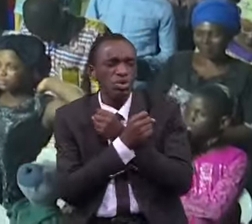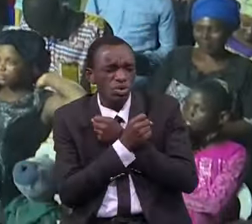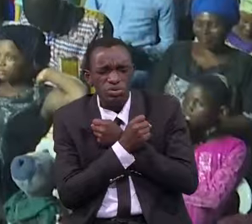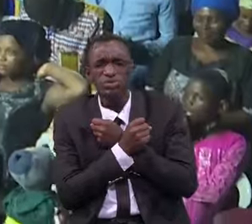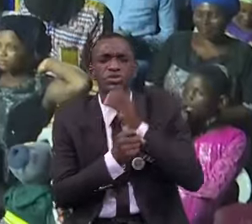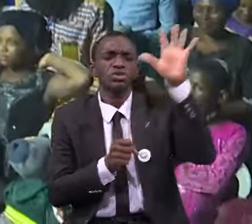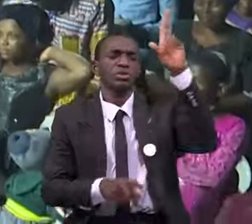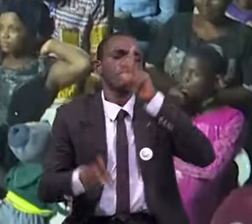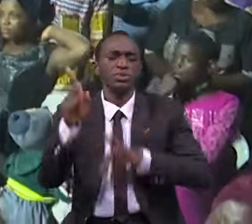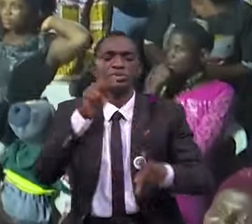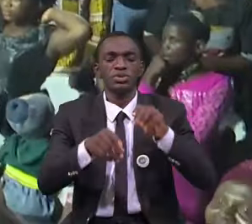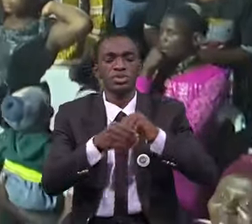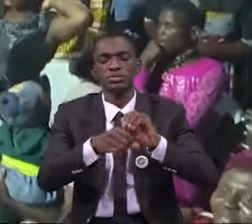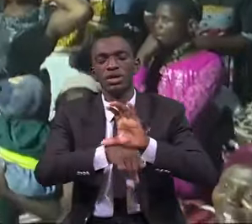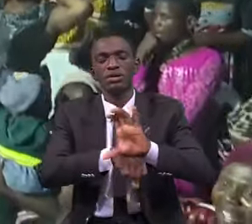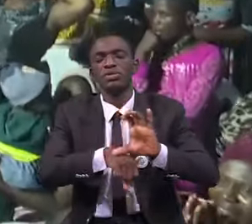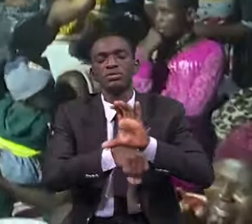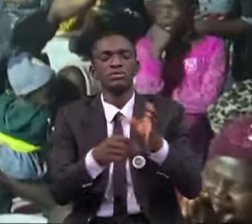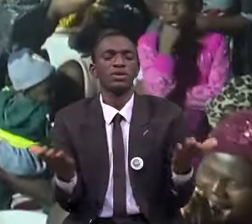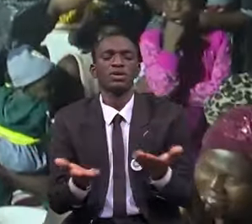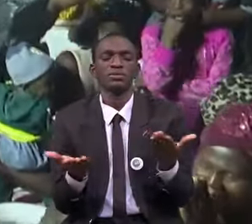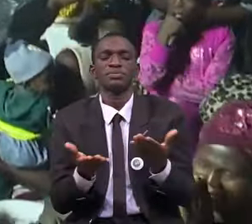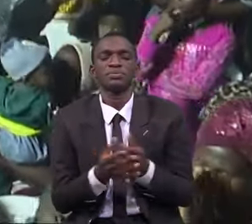people in Cameroon.